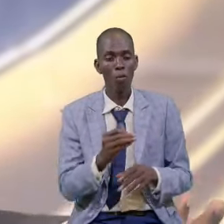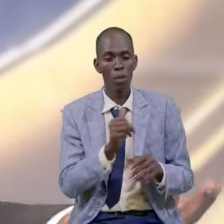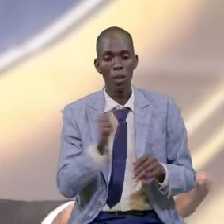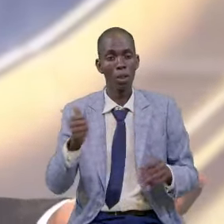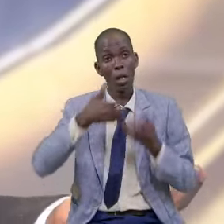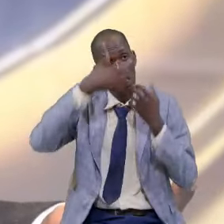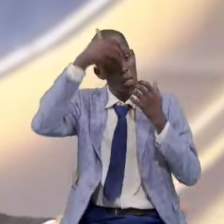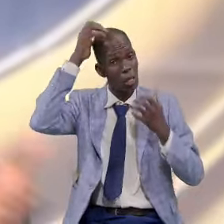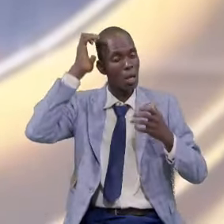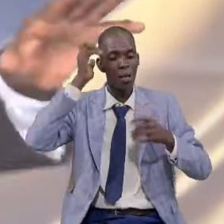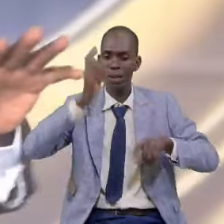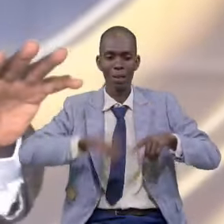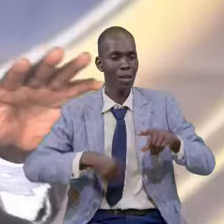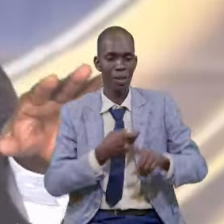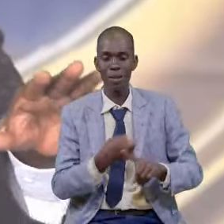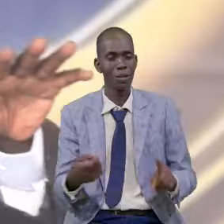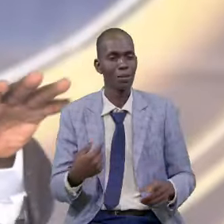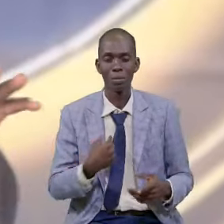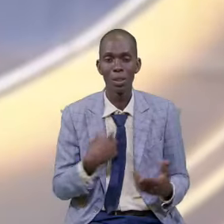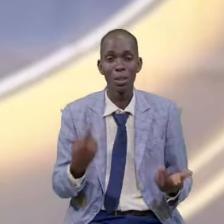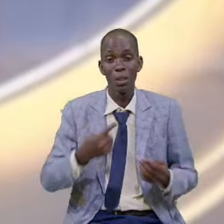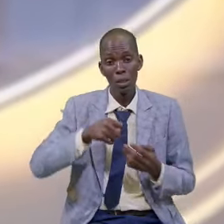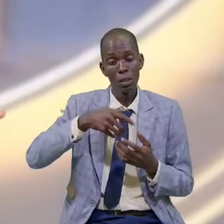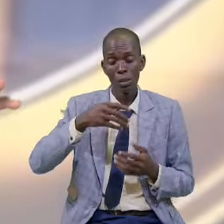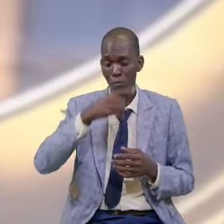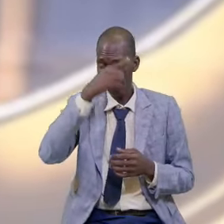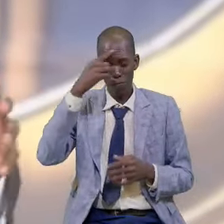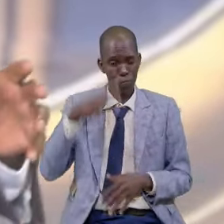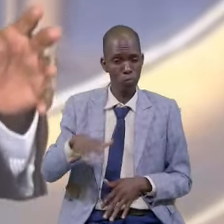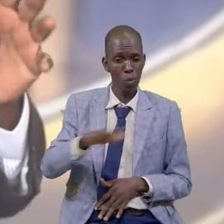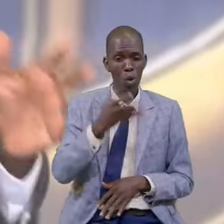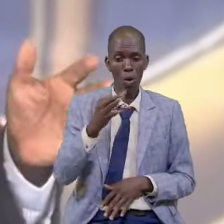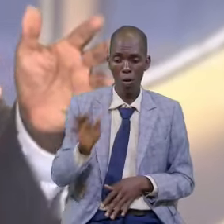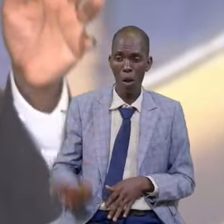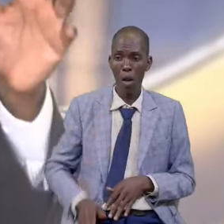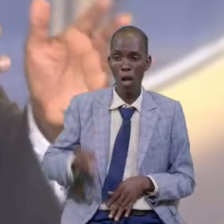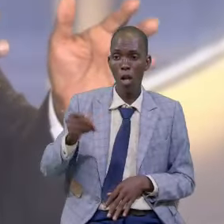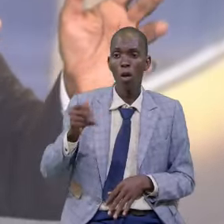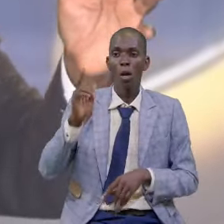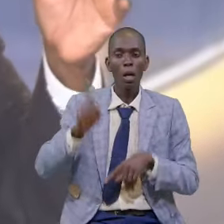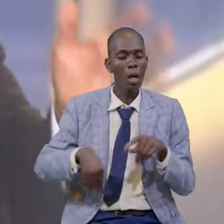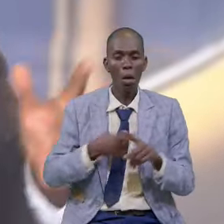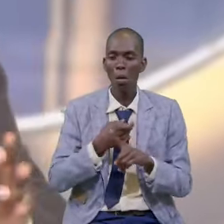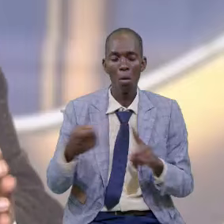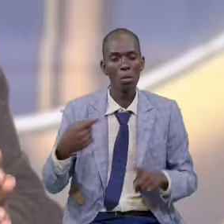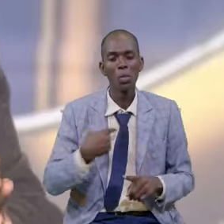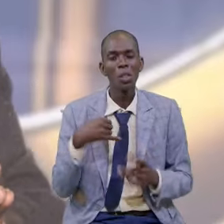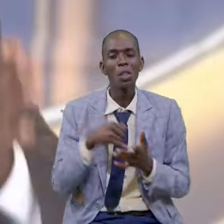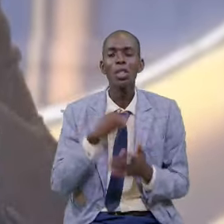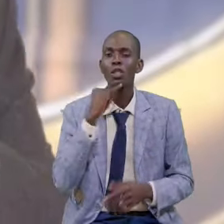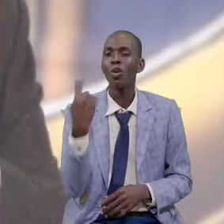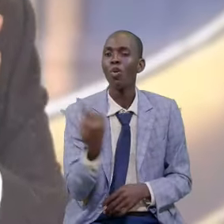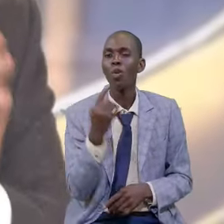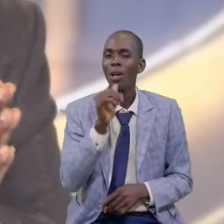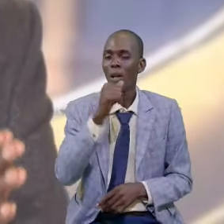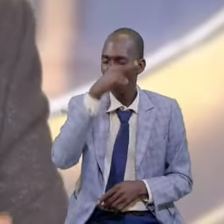cannot bite me. The shadow of a dog cannot hurt me. It's just a shadow. It